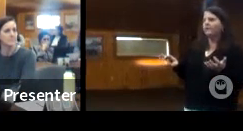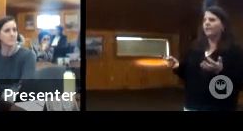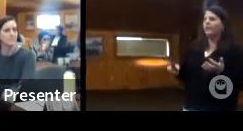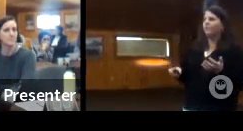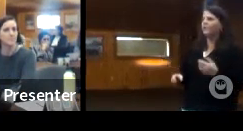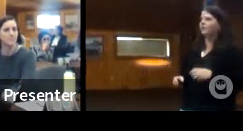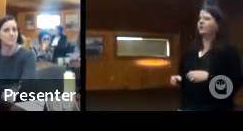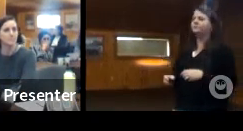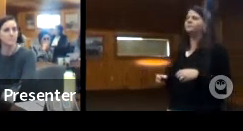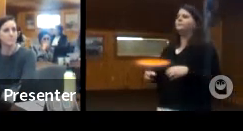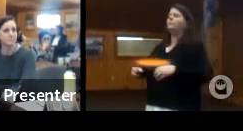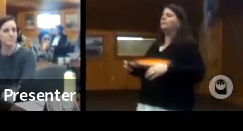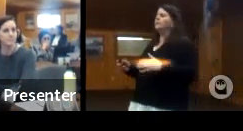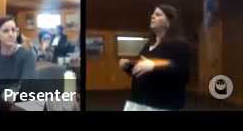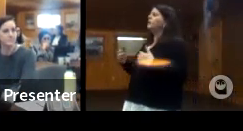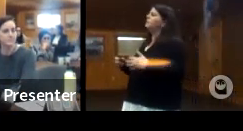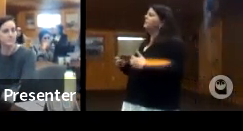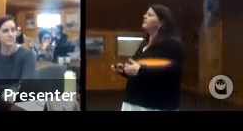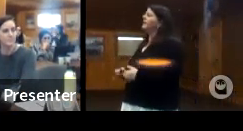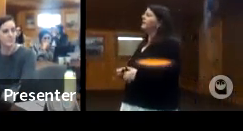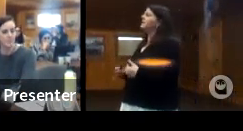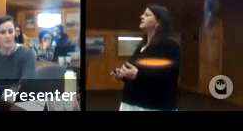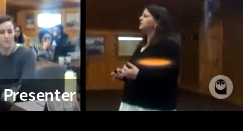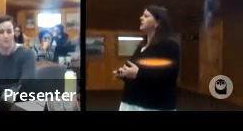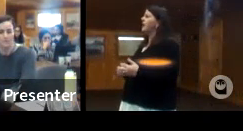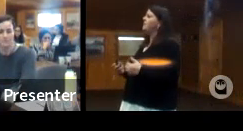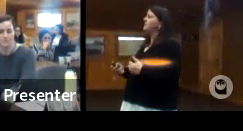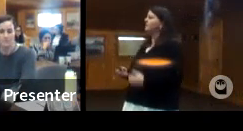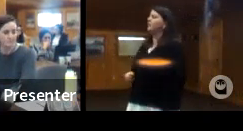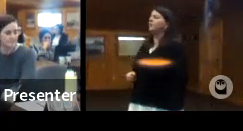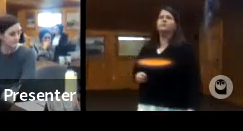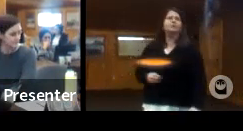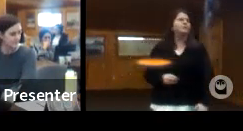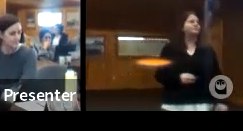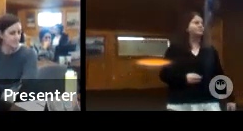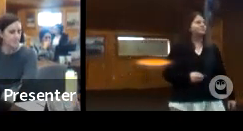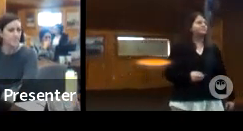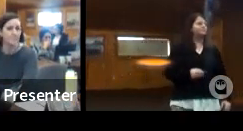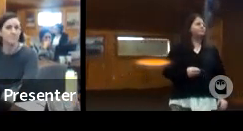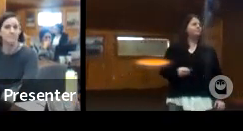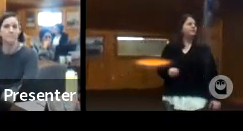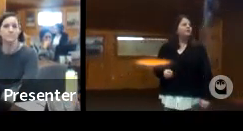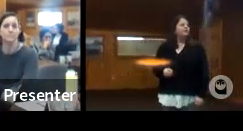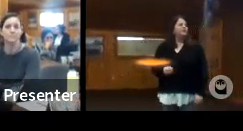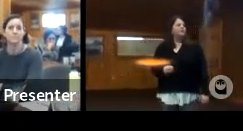okay, I know that. They could relate to it. So we want to provide that kind of teaching atmosphere with our jury.